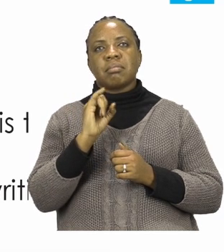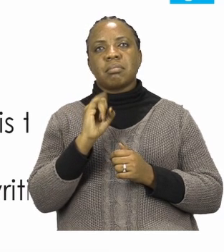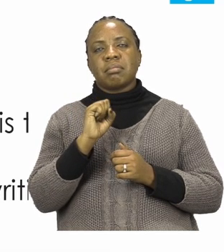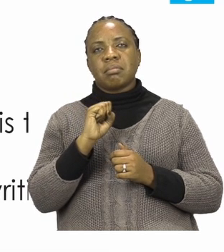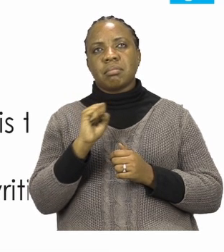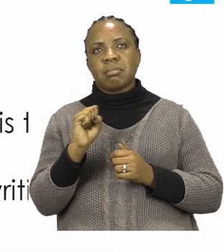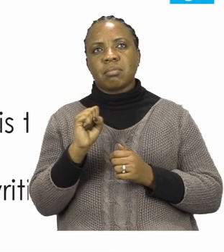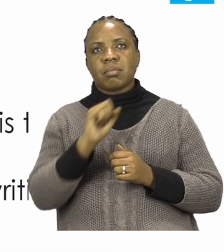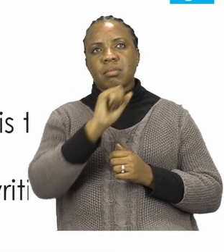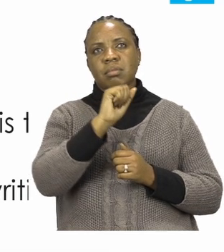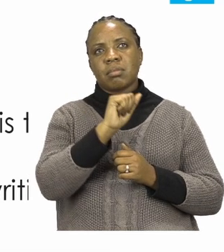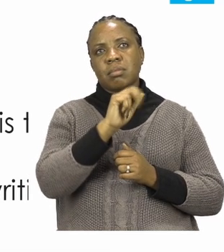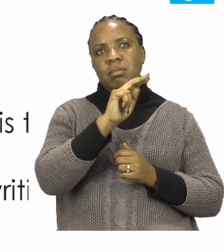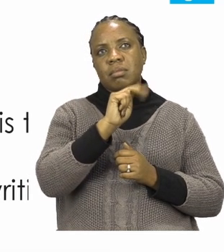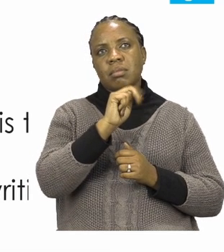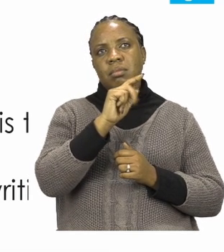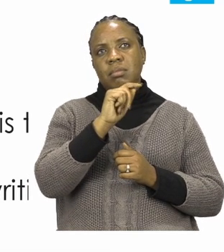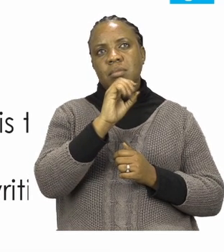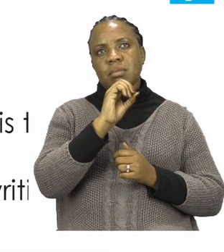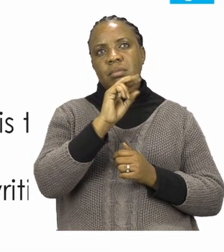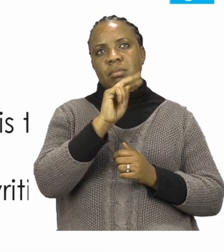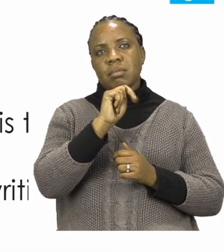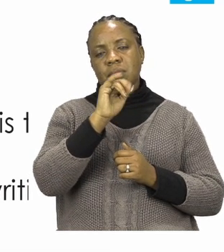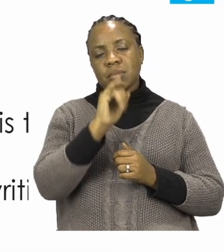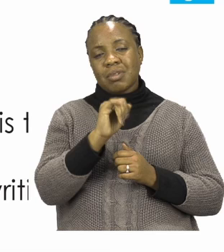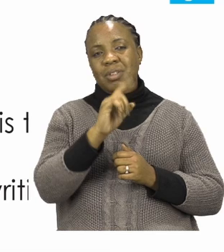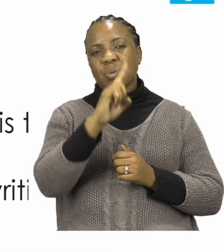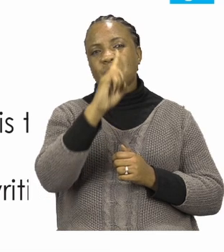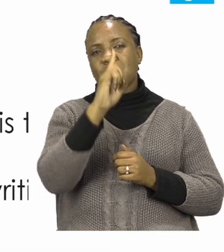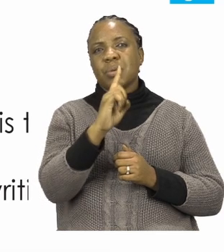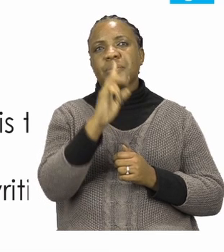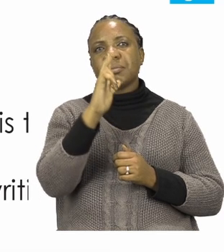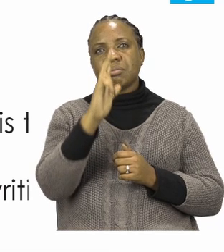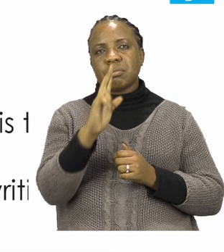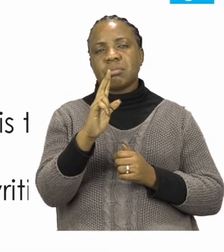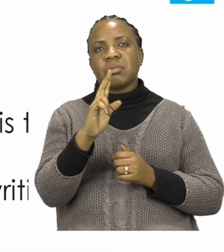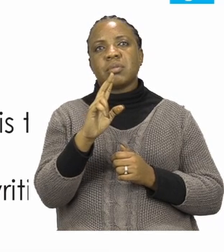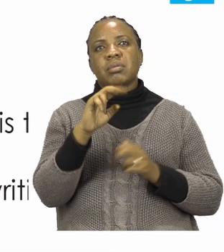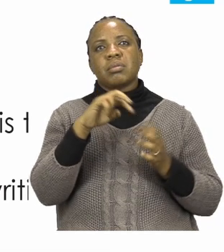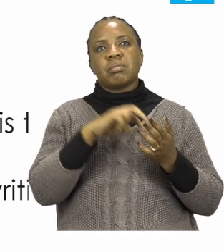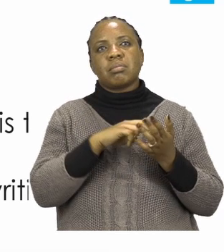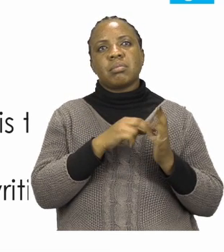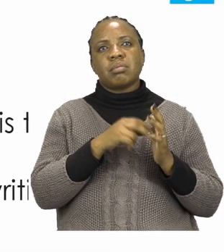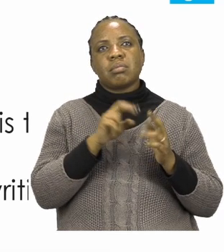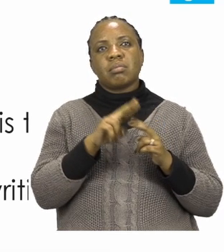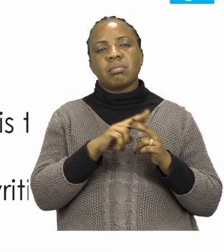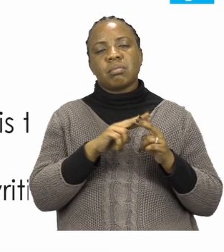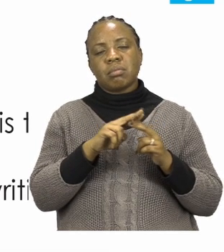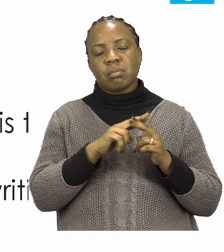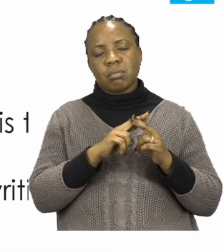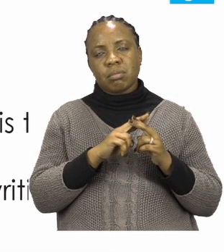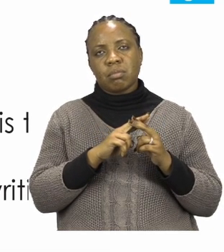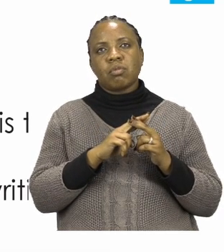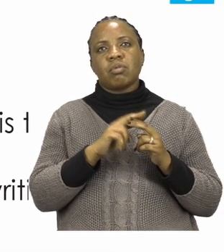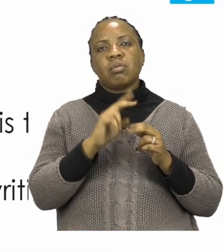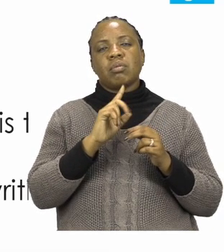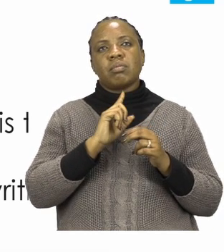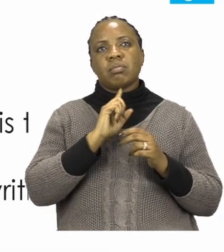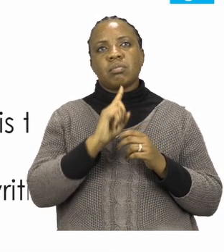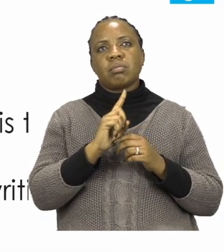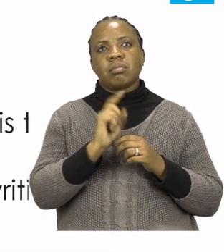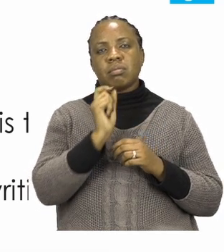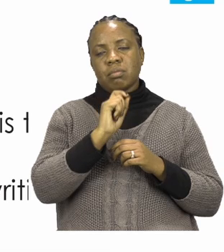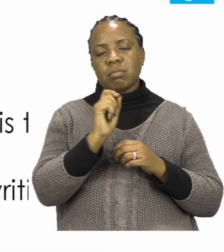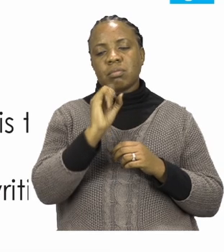one person, so we use is. Please go ahead and fill in that word.